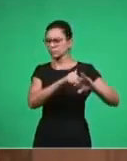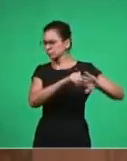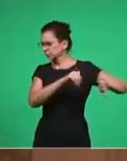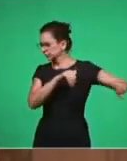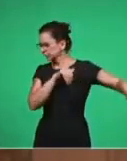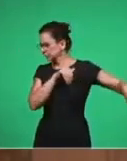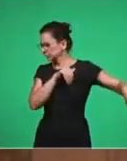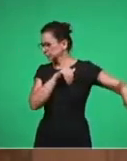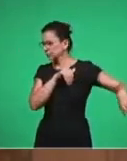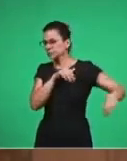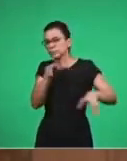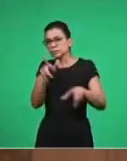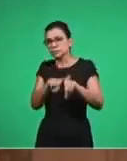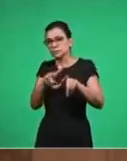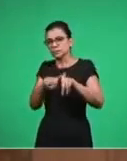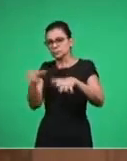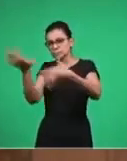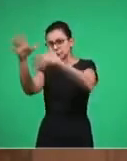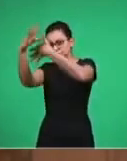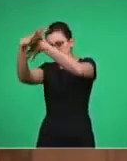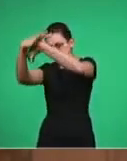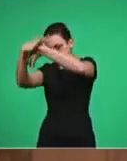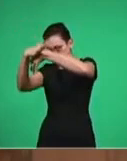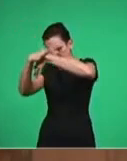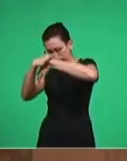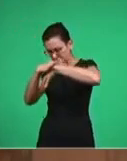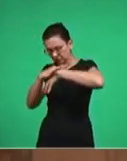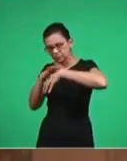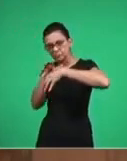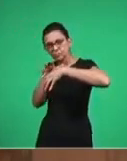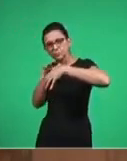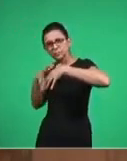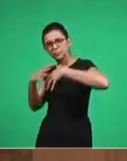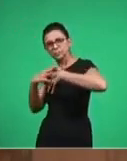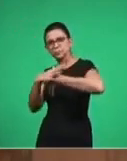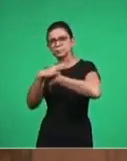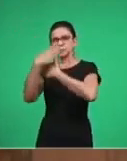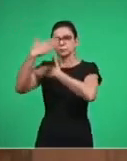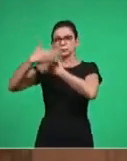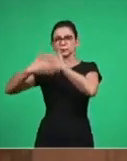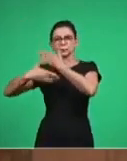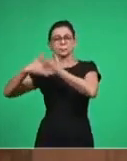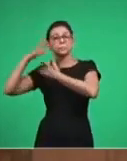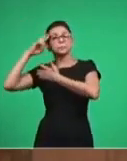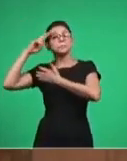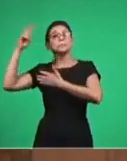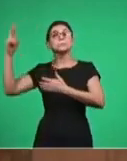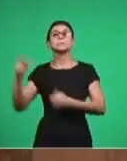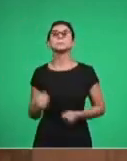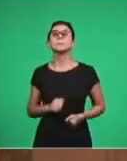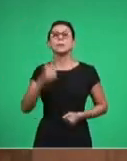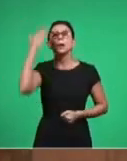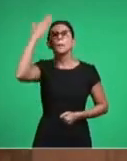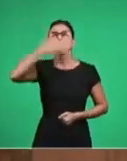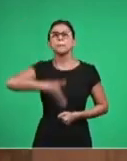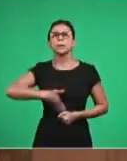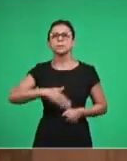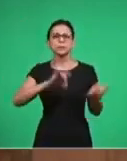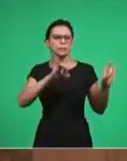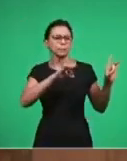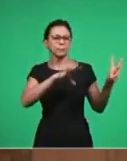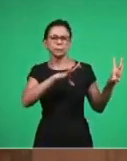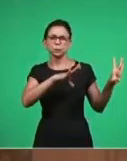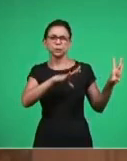they were showing how our walk in this world, man's walk with Christ, has to be separated from the world. We have